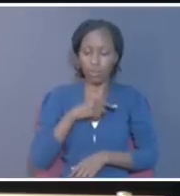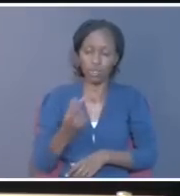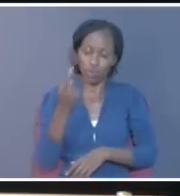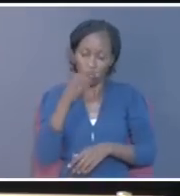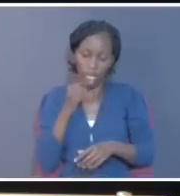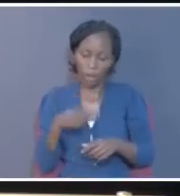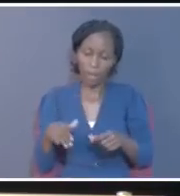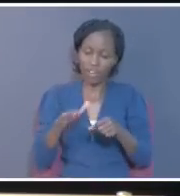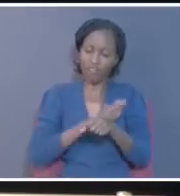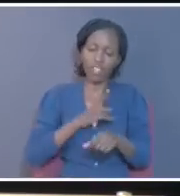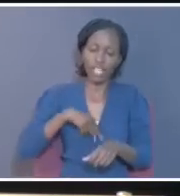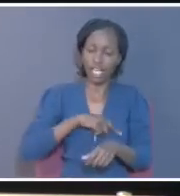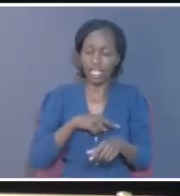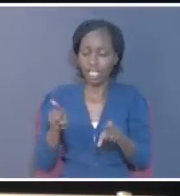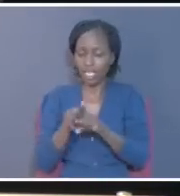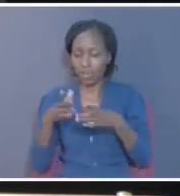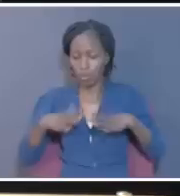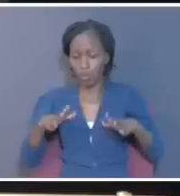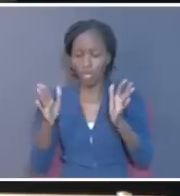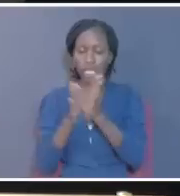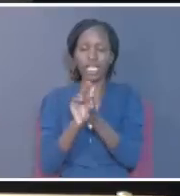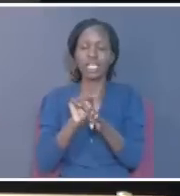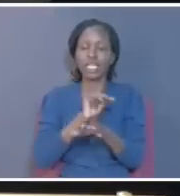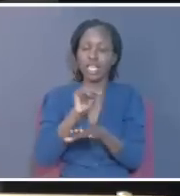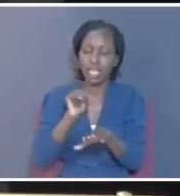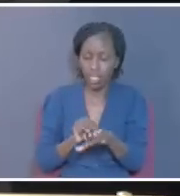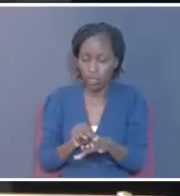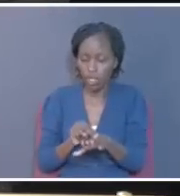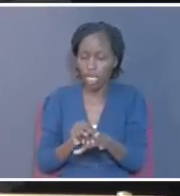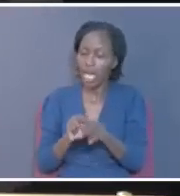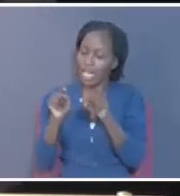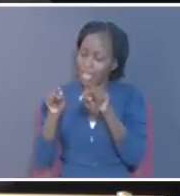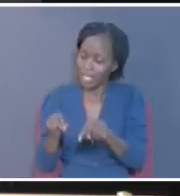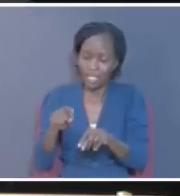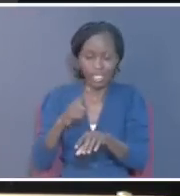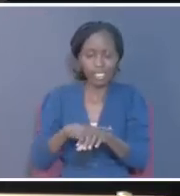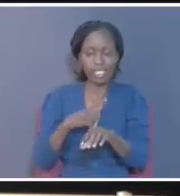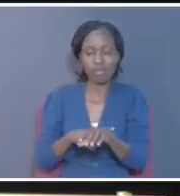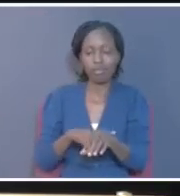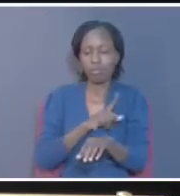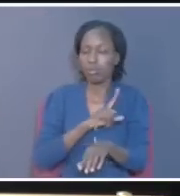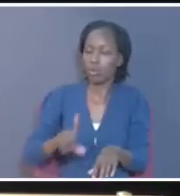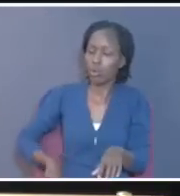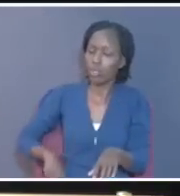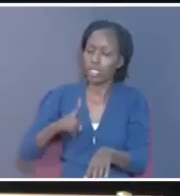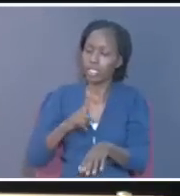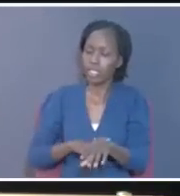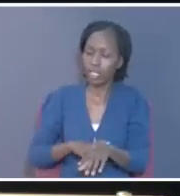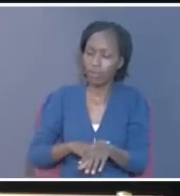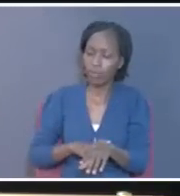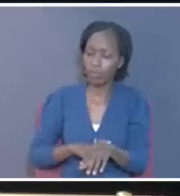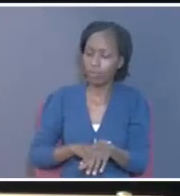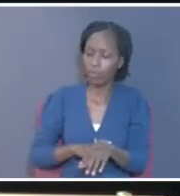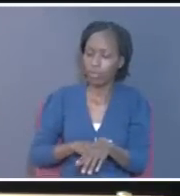us, Lord, as a people and as a nation. And such a time as this, oh God, when we look at what